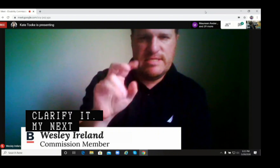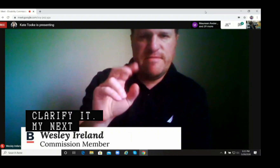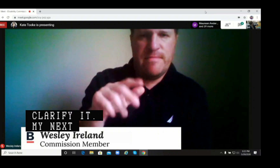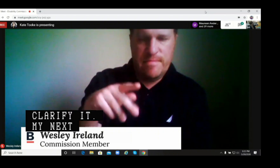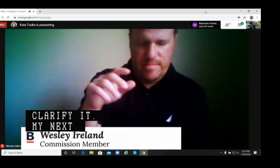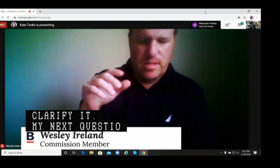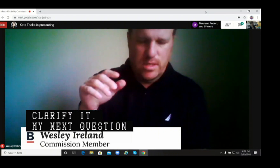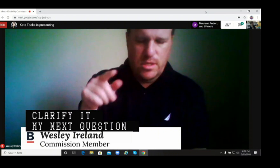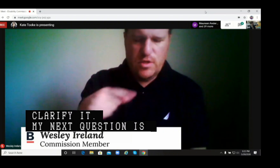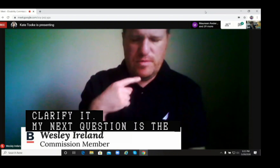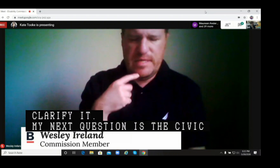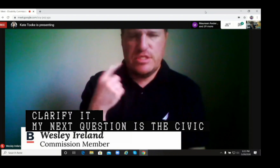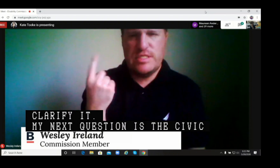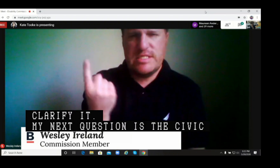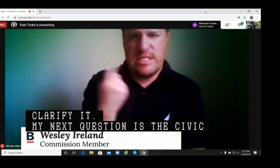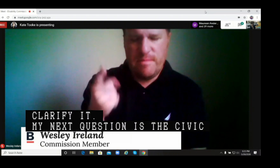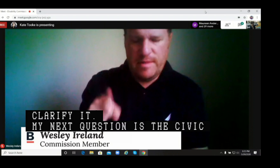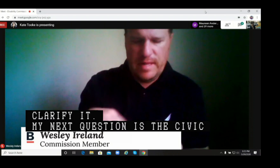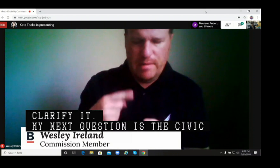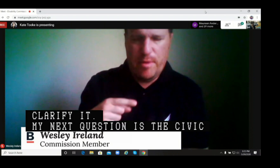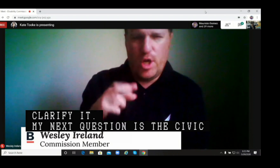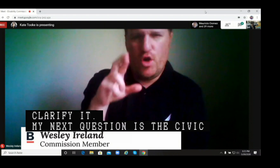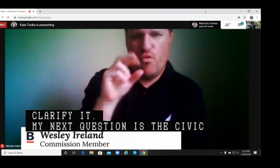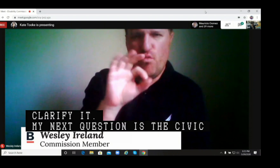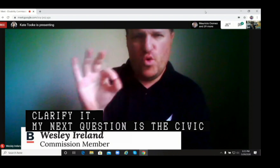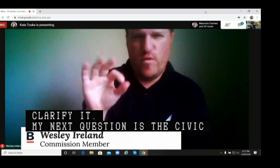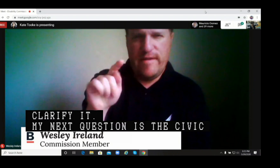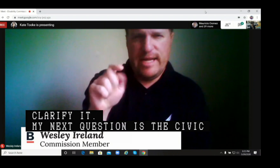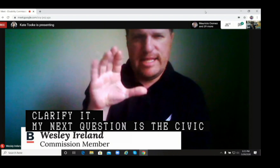Civic Pavilion. Mm-hmm.